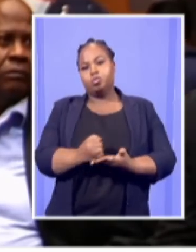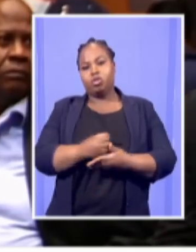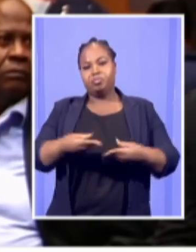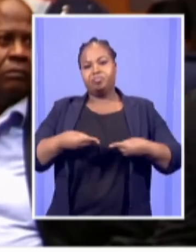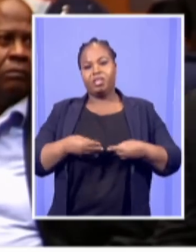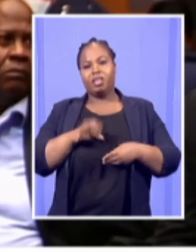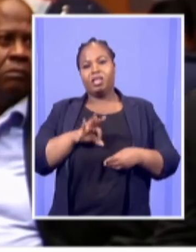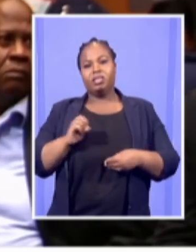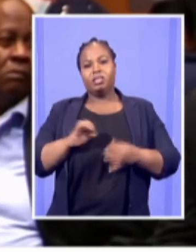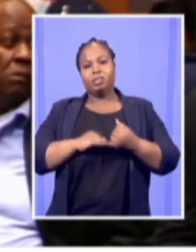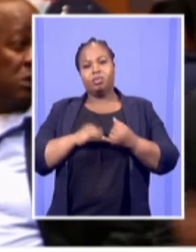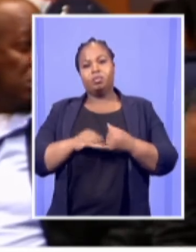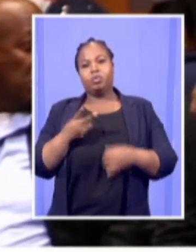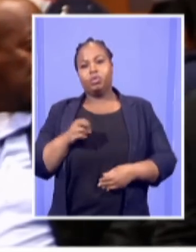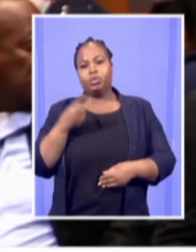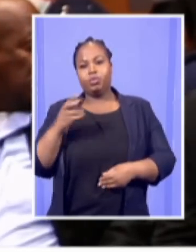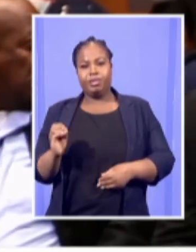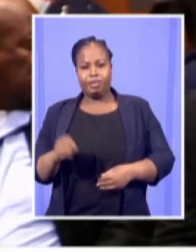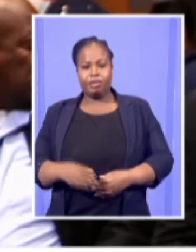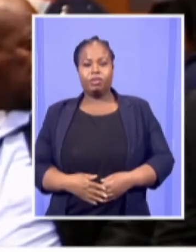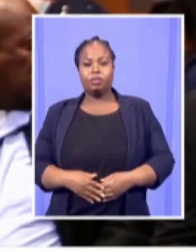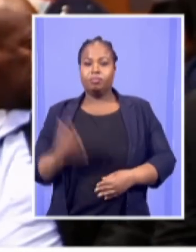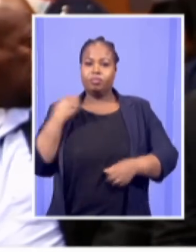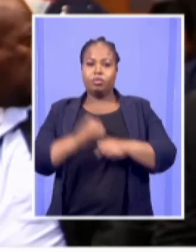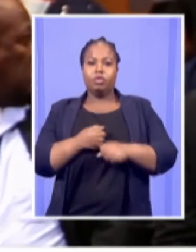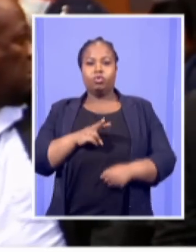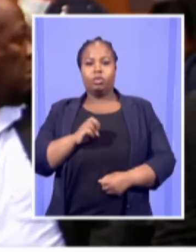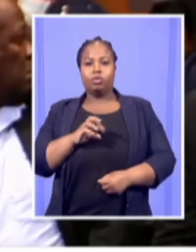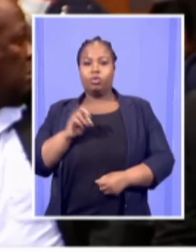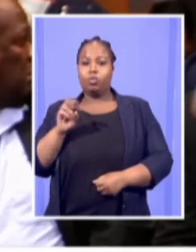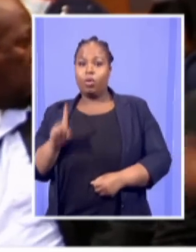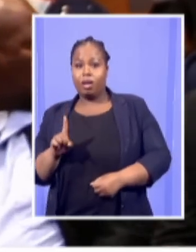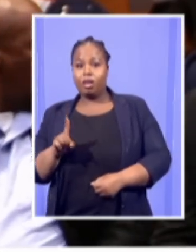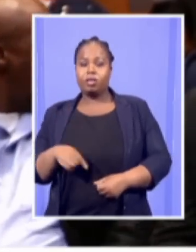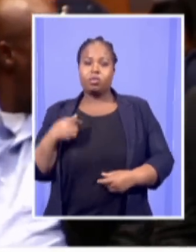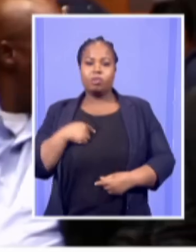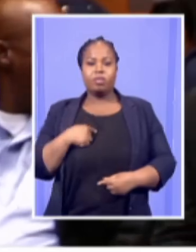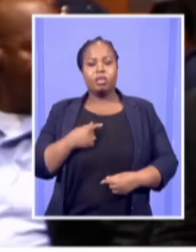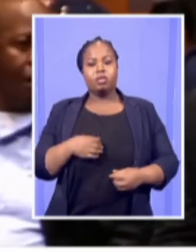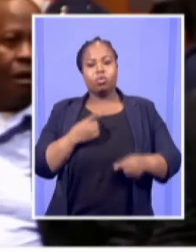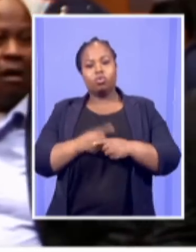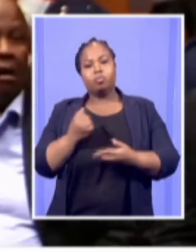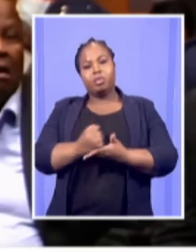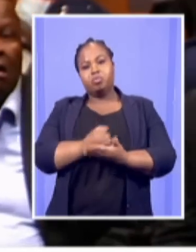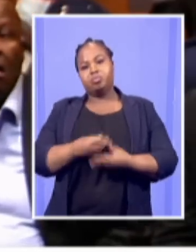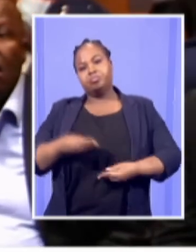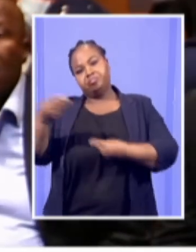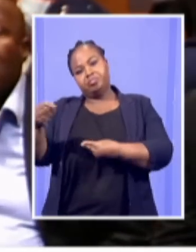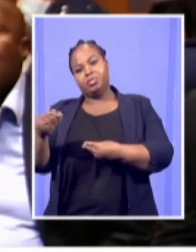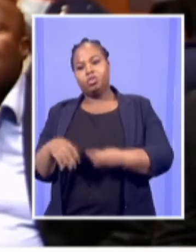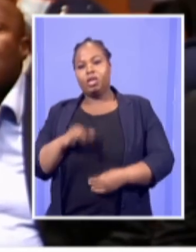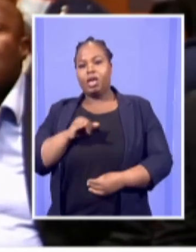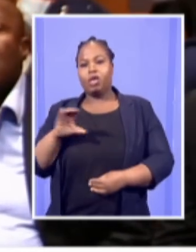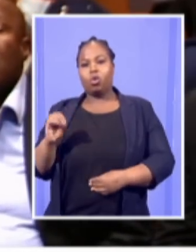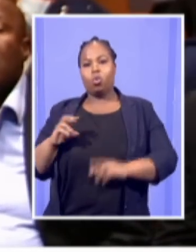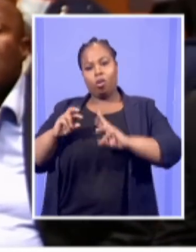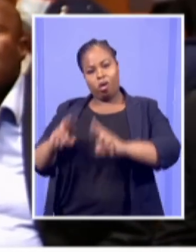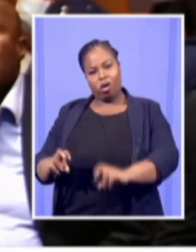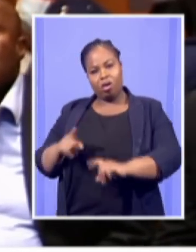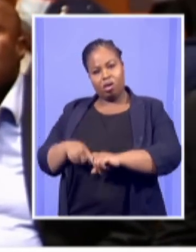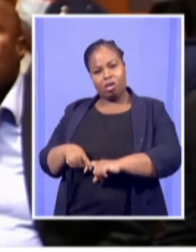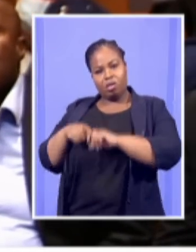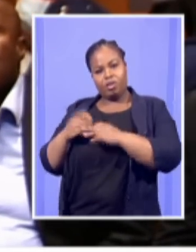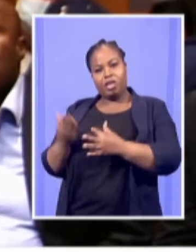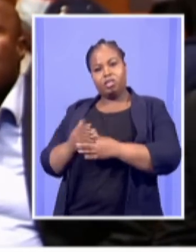30 September 2020. In 2021, I handed this passport over to the investigating officer in a pending matter